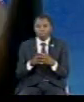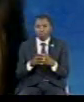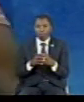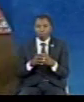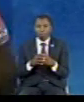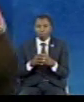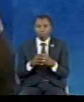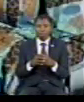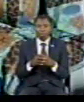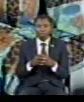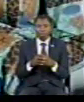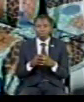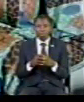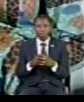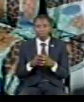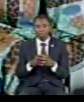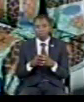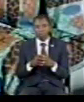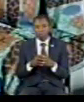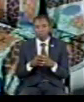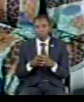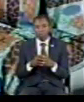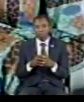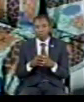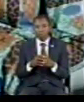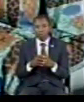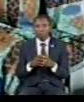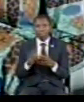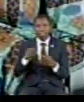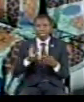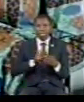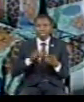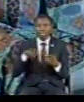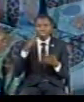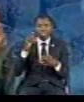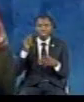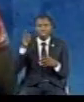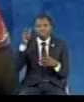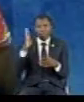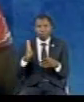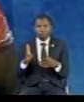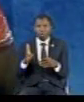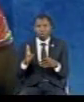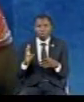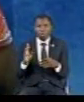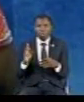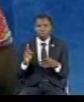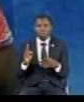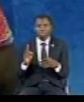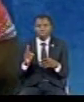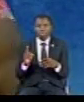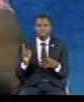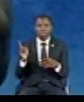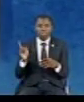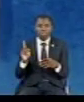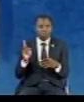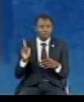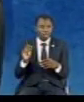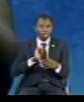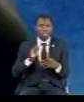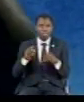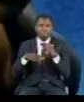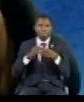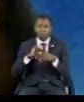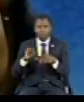The stick I got throw him. I say, God, where are they go? I not go stick, go back. Not be